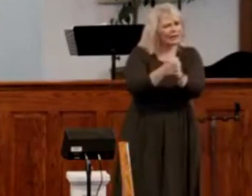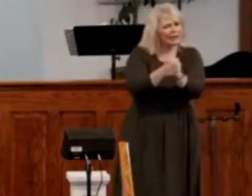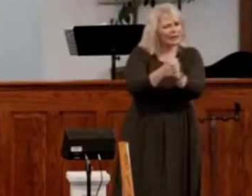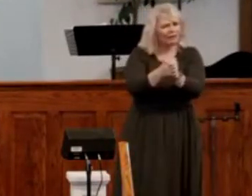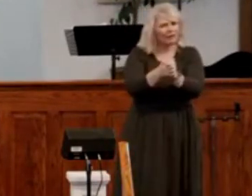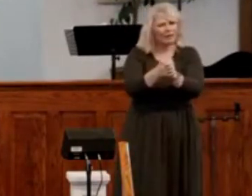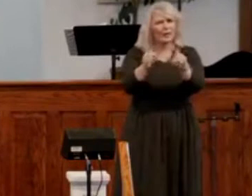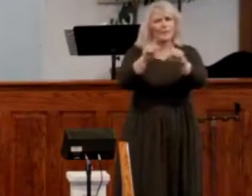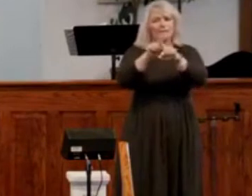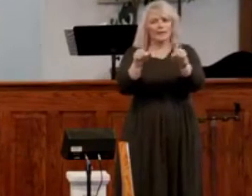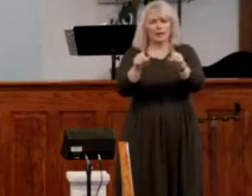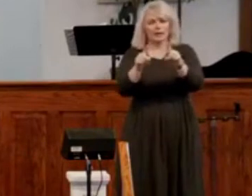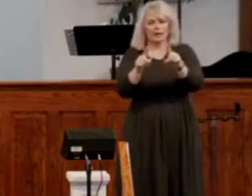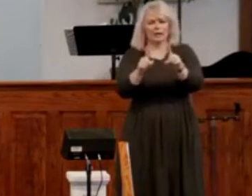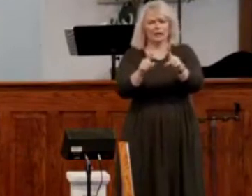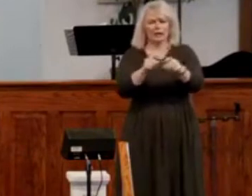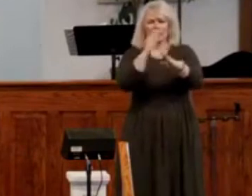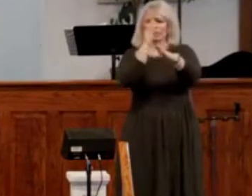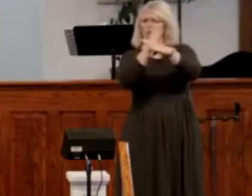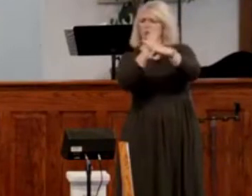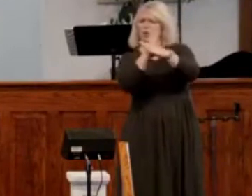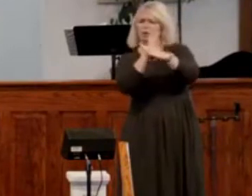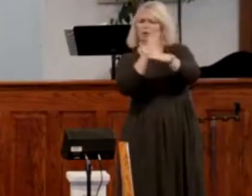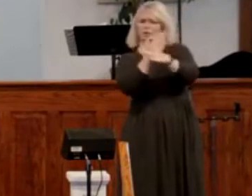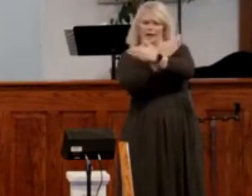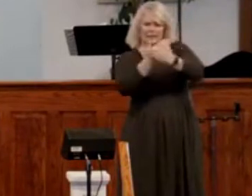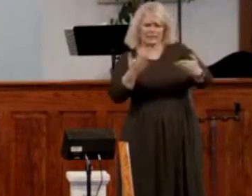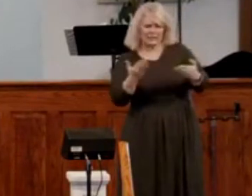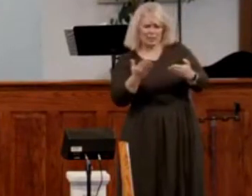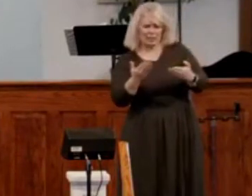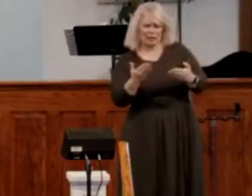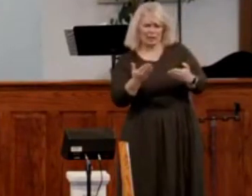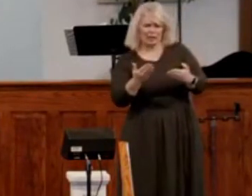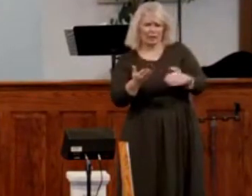he got distracted. He said, Jesus, you are who you say you are, but this wave is big.